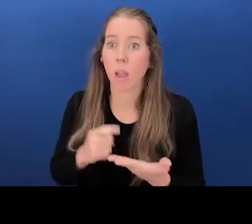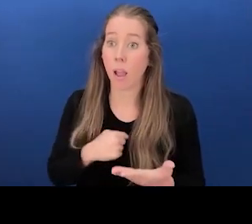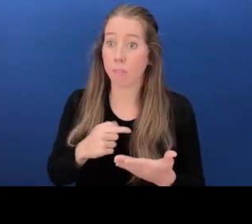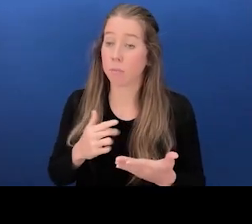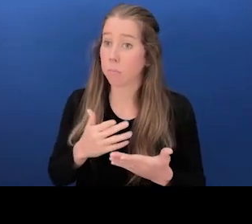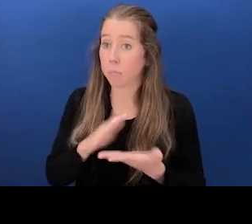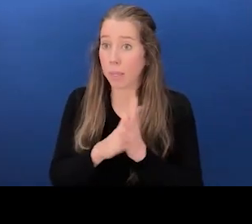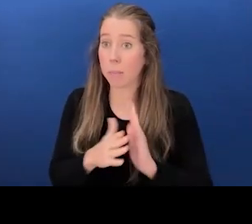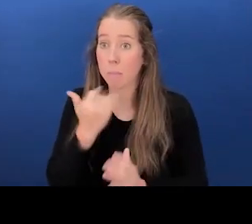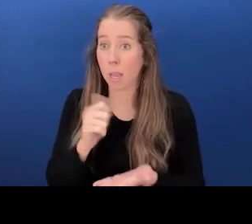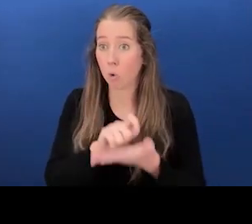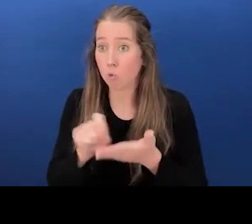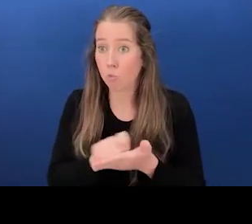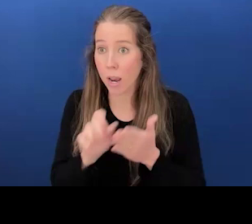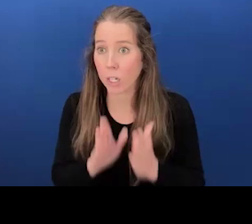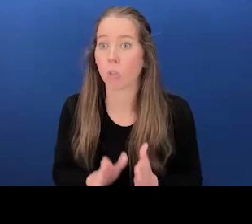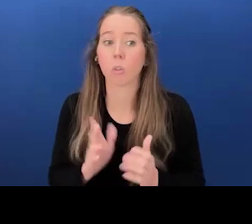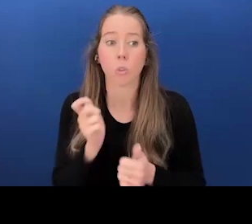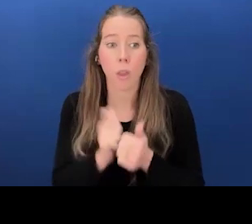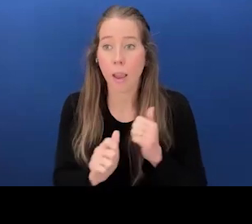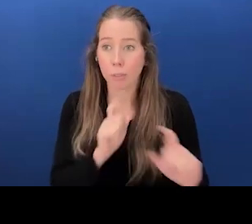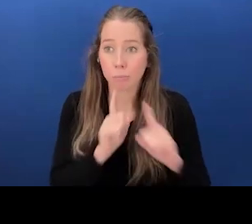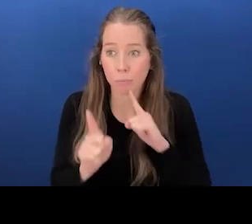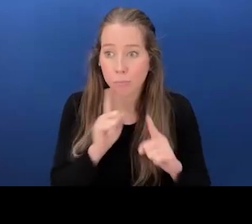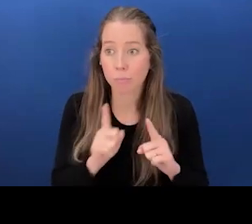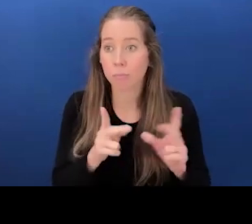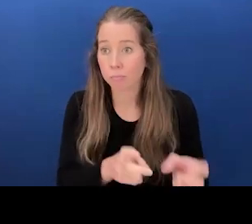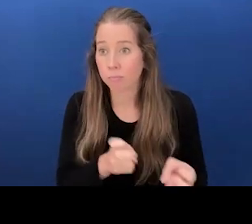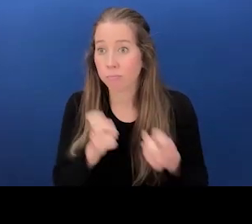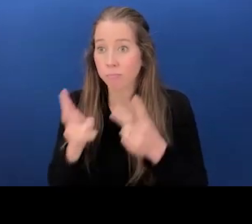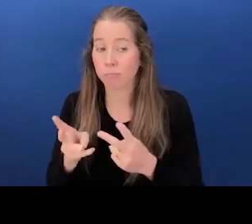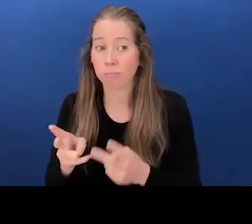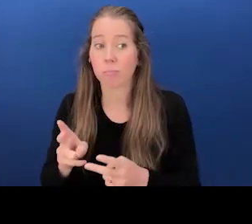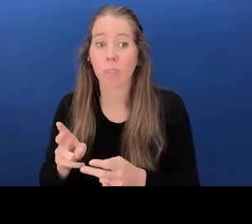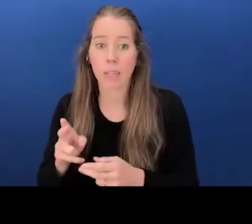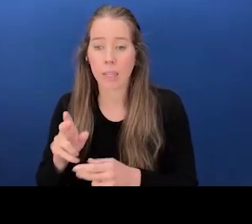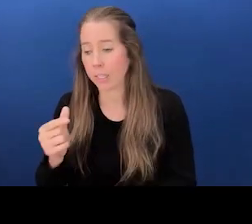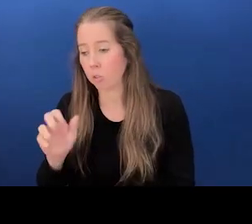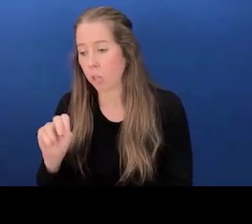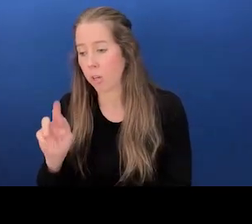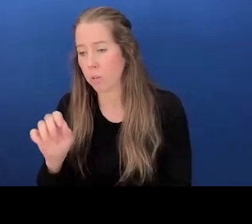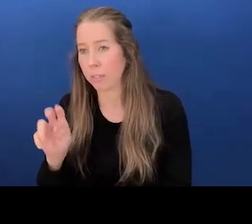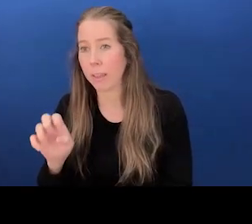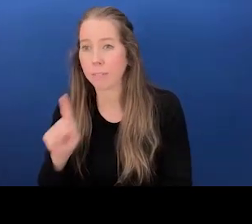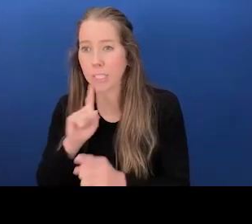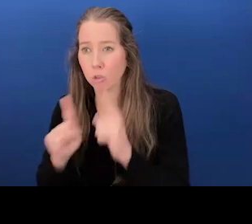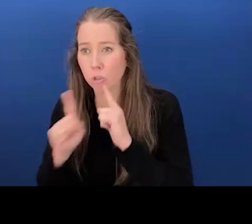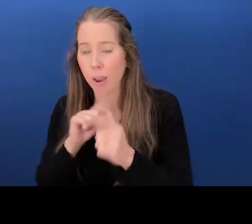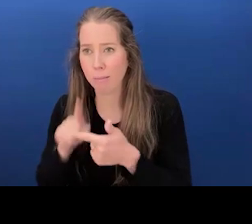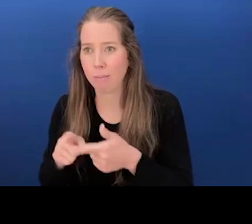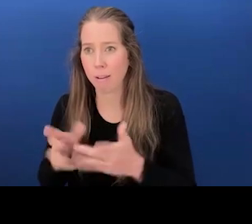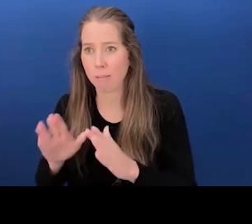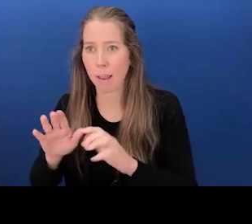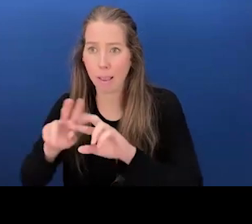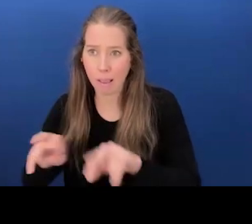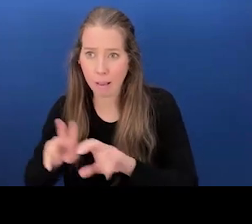take every piece of correspondence I create, I put it into a generative chat, and I allow it to analyze it. I reread